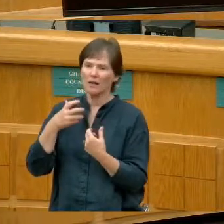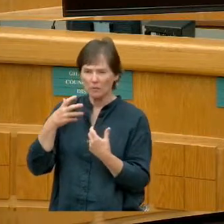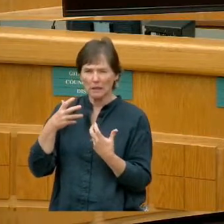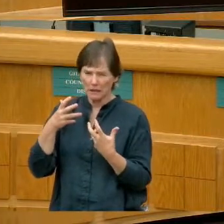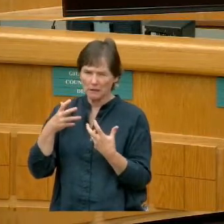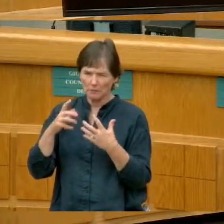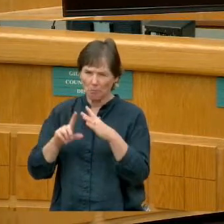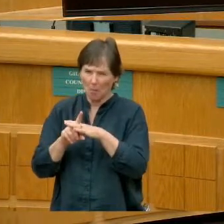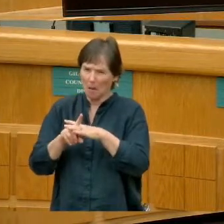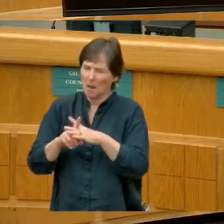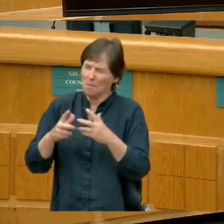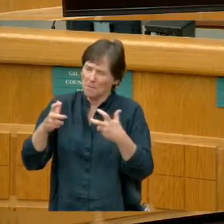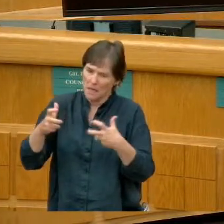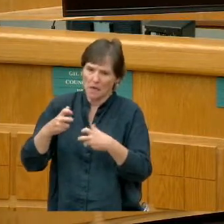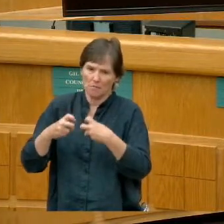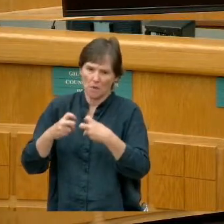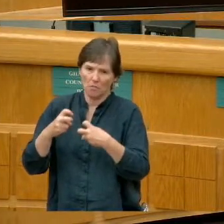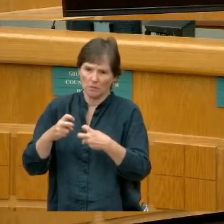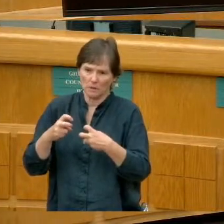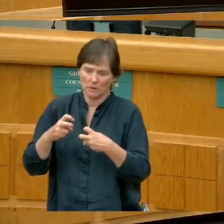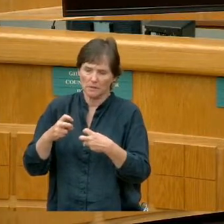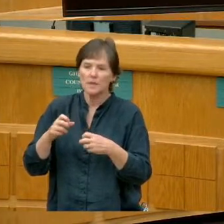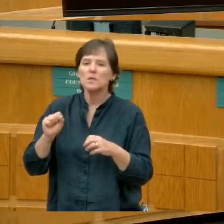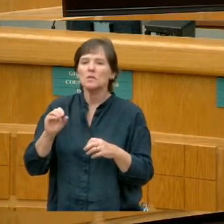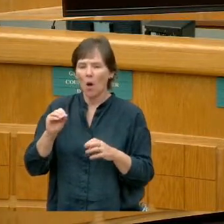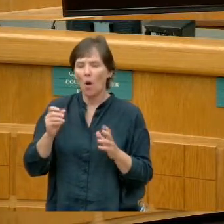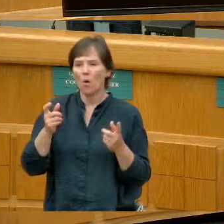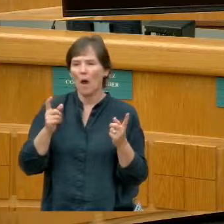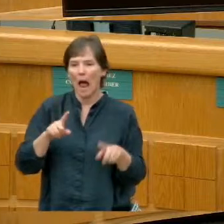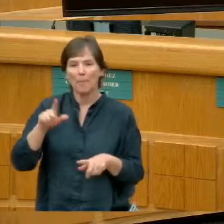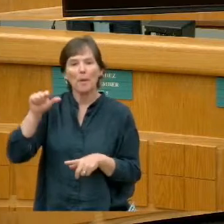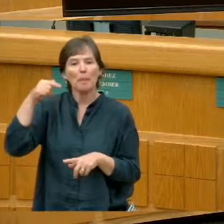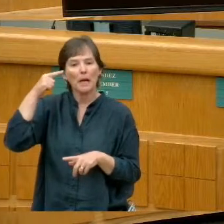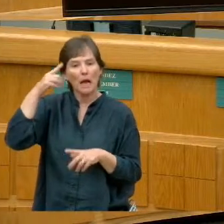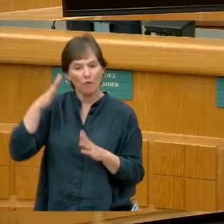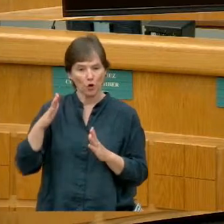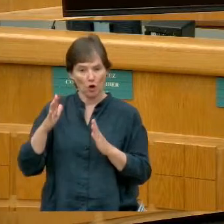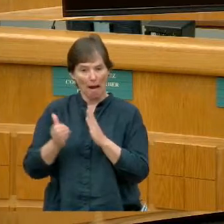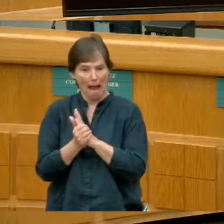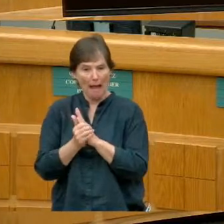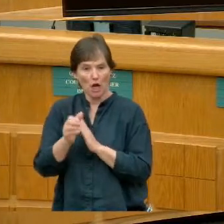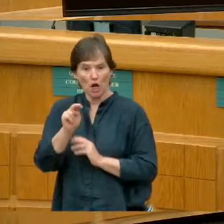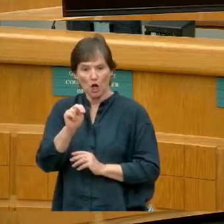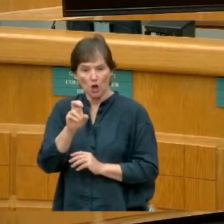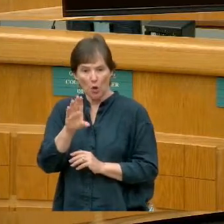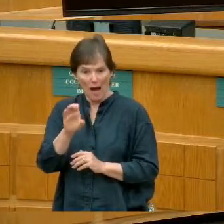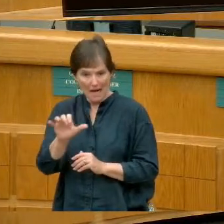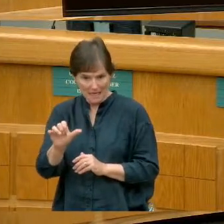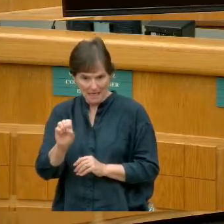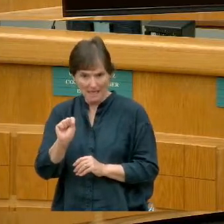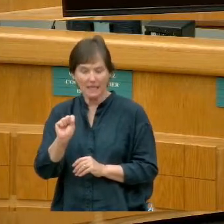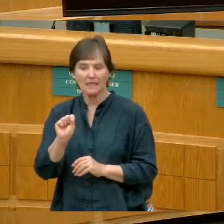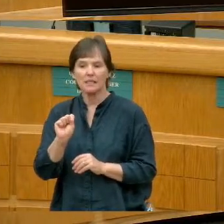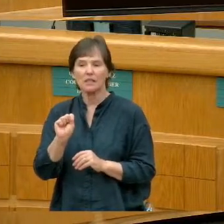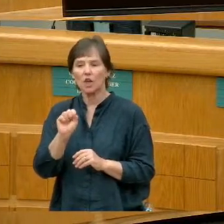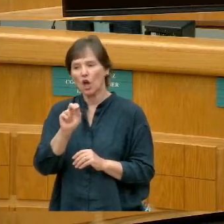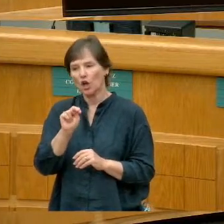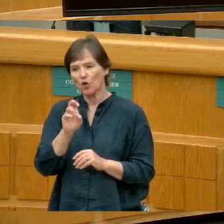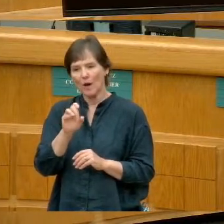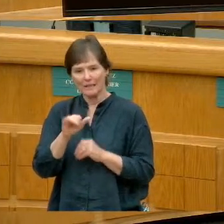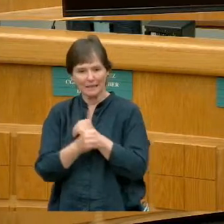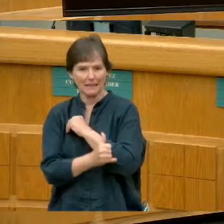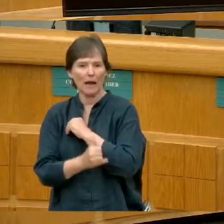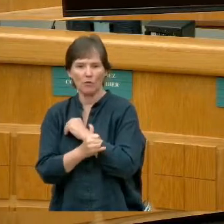Nueces County to the list of counties which could not perform elective surgeries. I want to make sure that you are communicating with